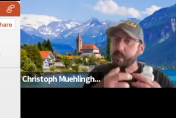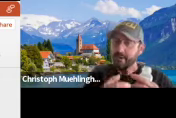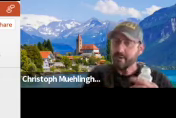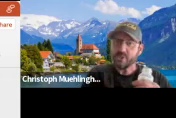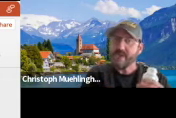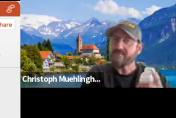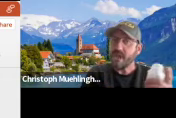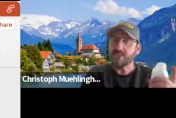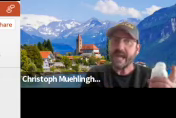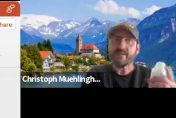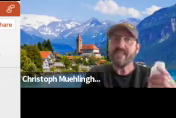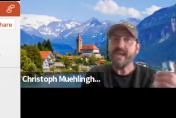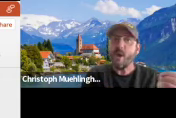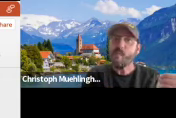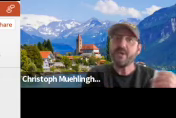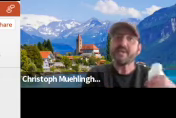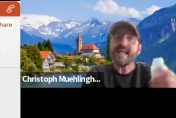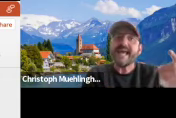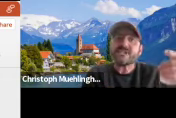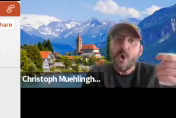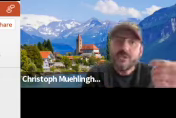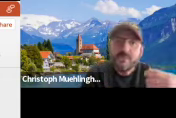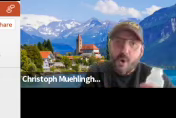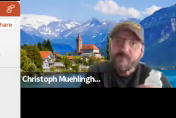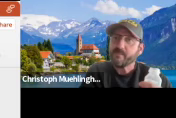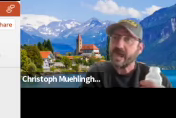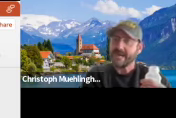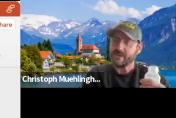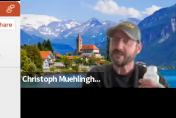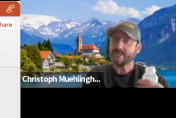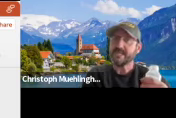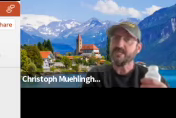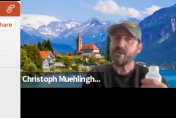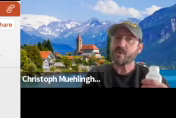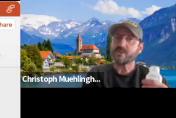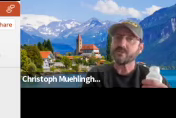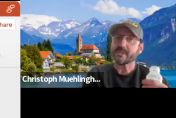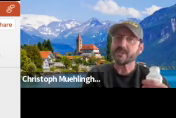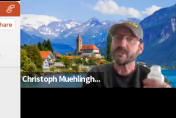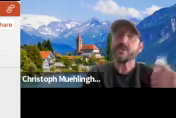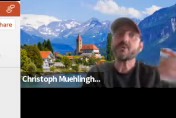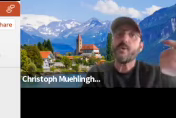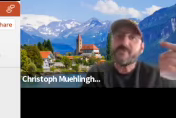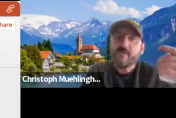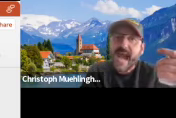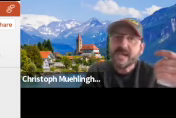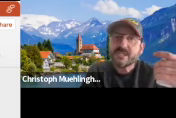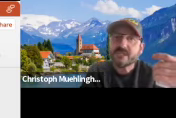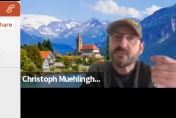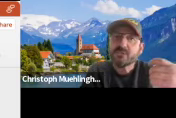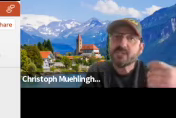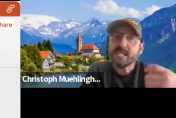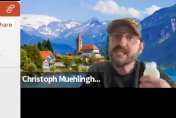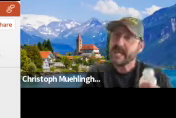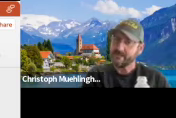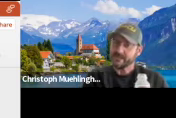need to open. So we have some channels, when they open, they let sodium go from the higher concentration to the lower concentration. So from the outside of